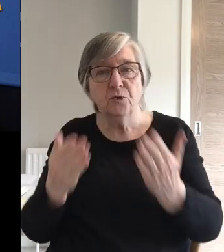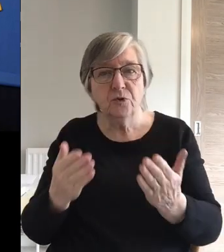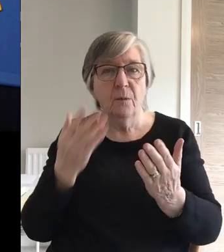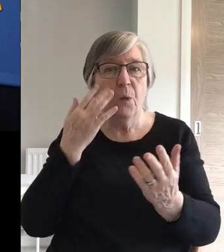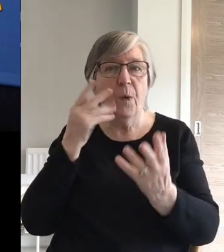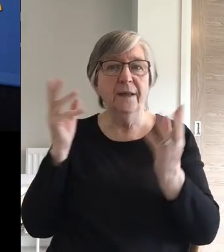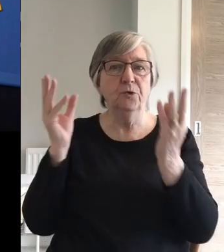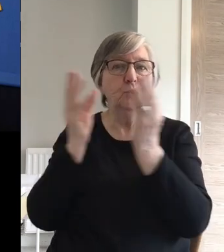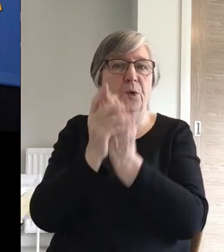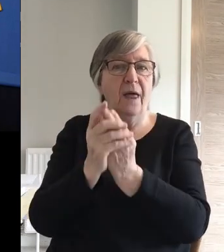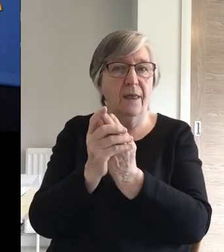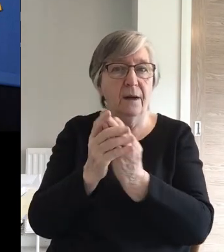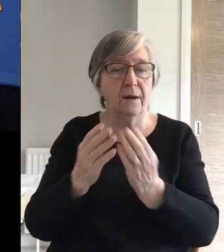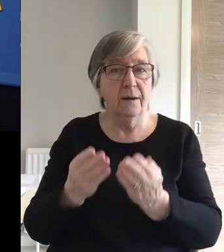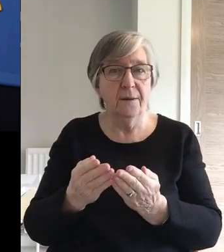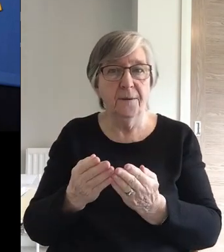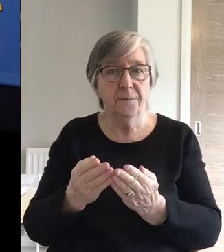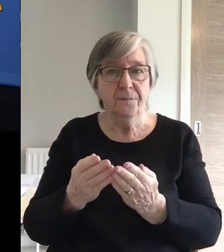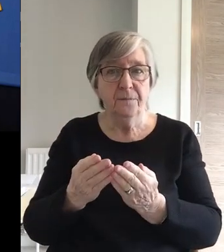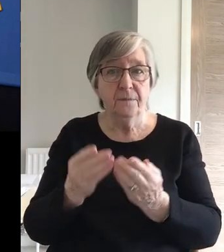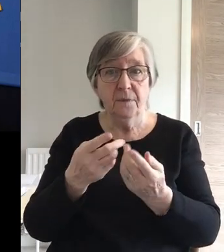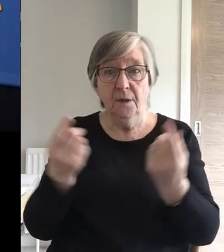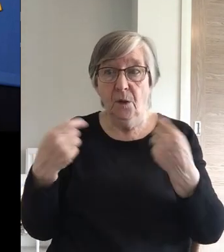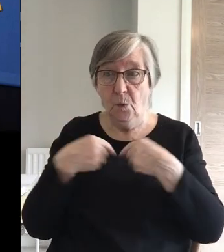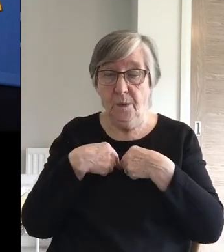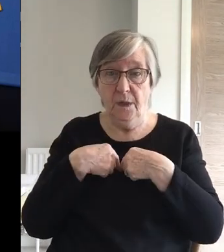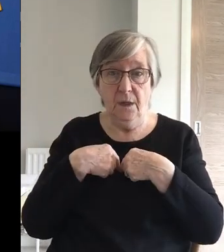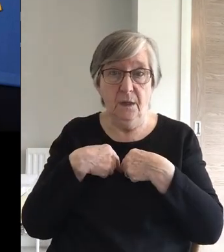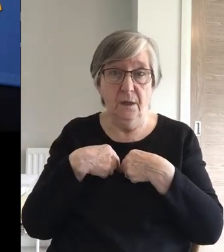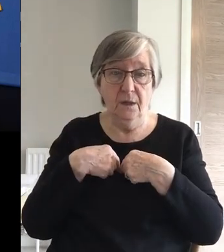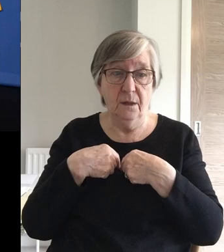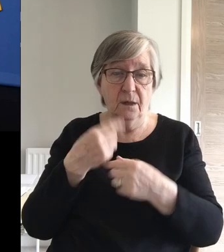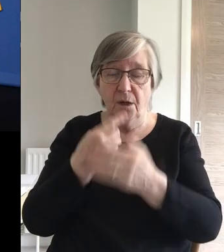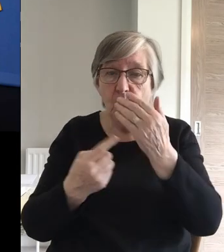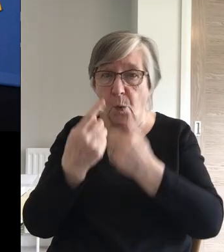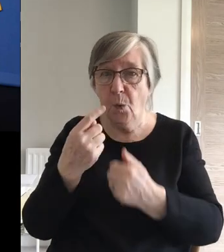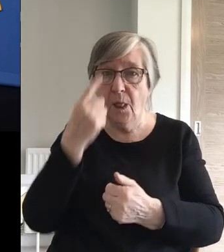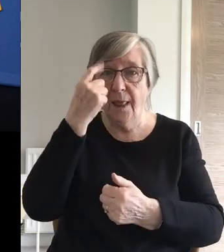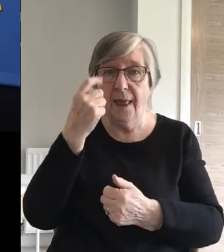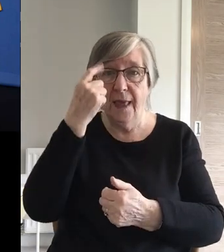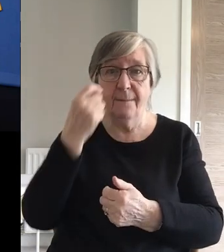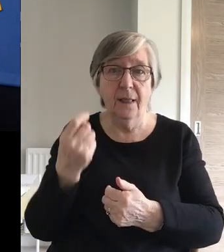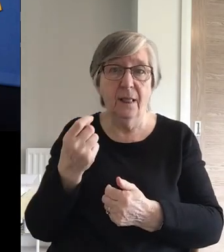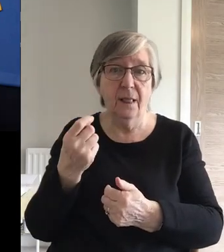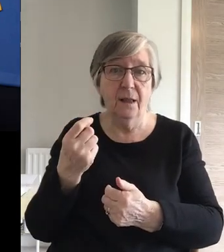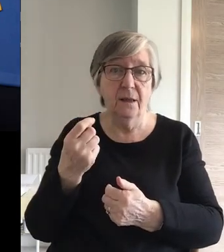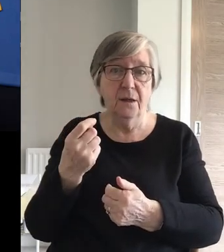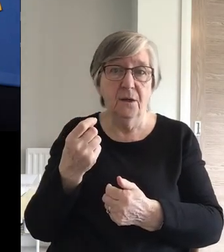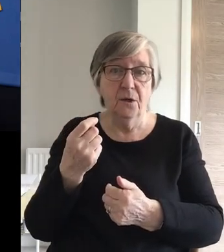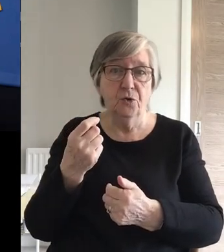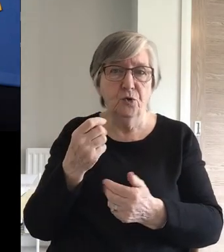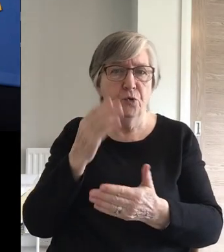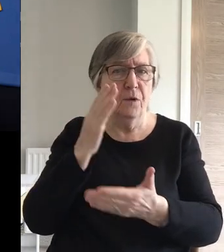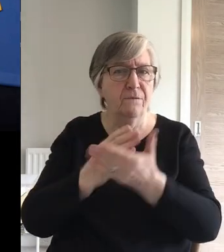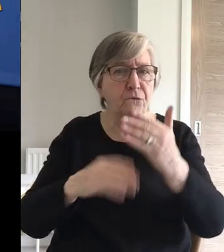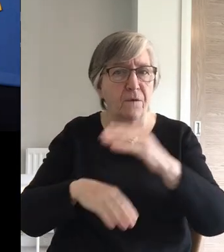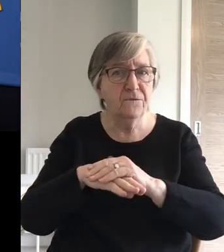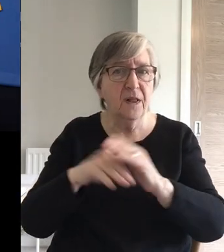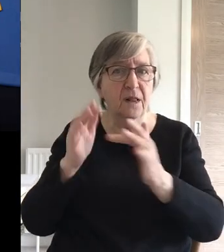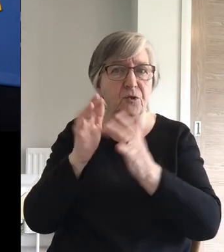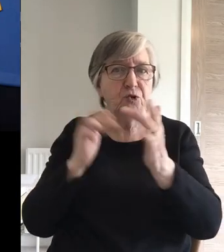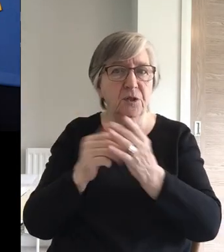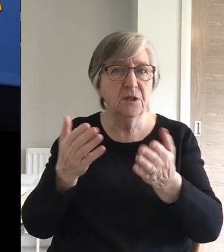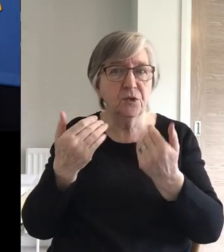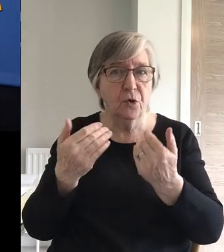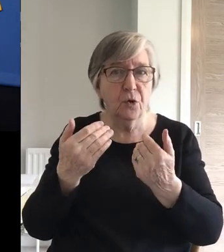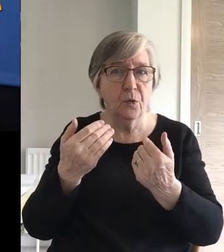devotion. And we are only willing, we are only able, we are only enabled to fulfill Jesus' call when we see